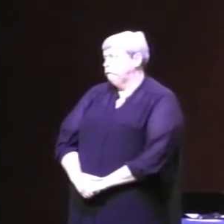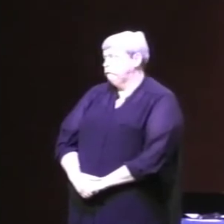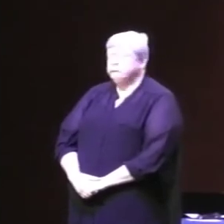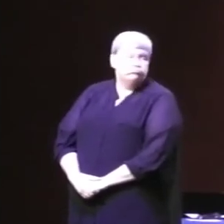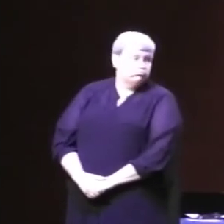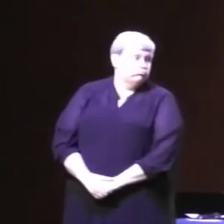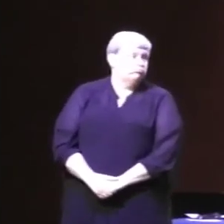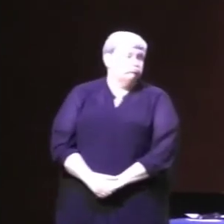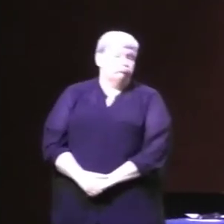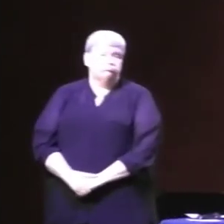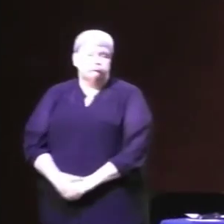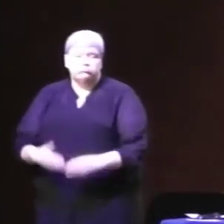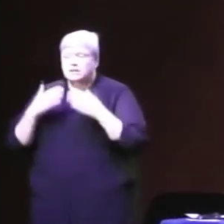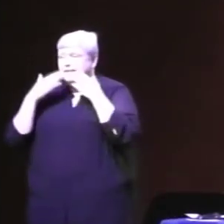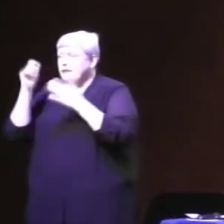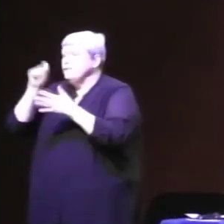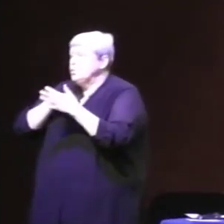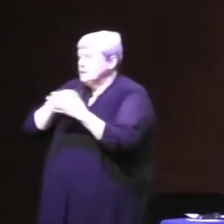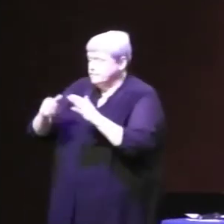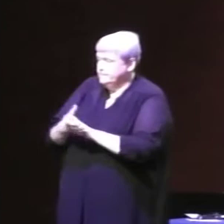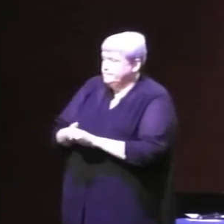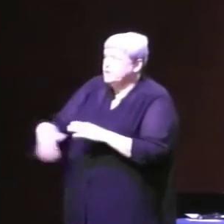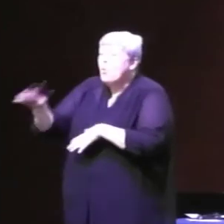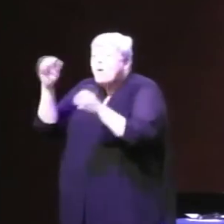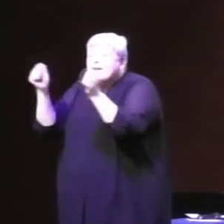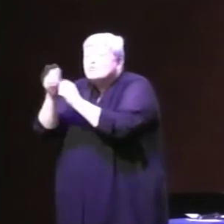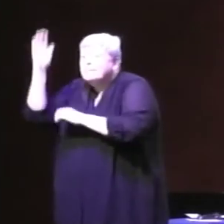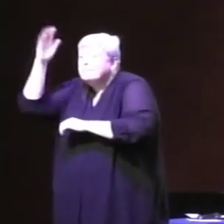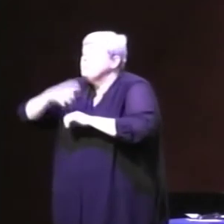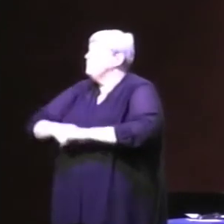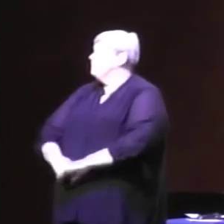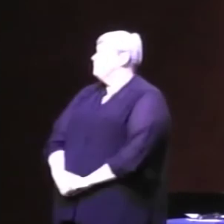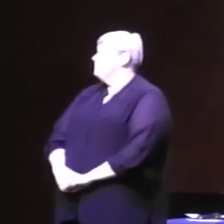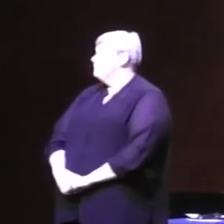Thank you very much. We'll move to the vote. All those in favour, please show.